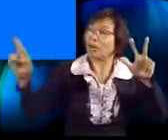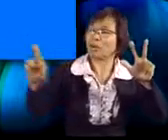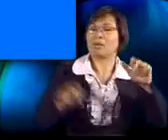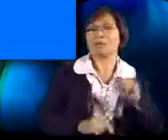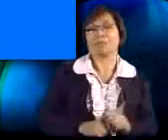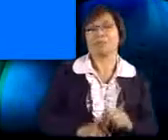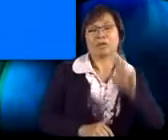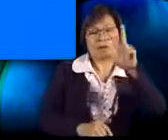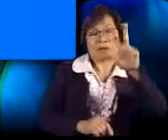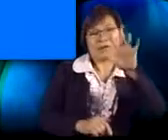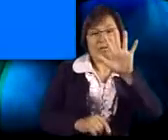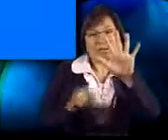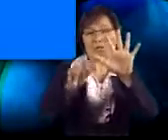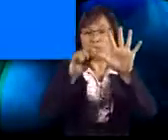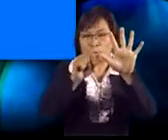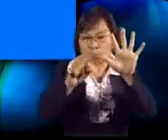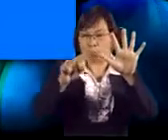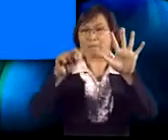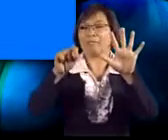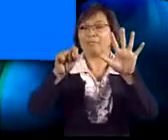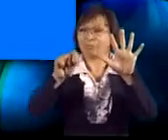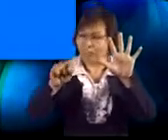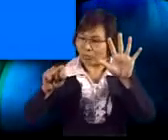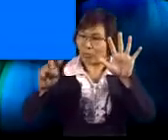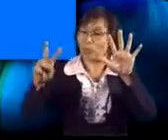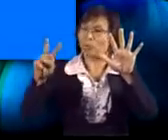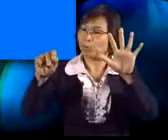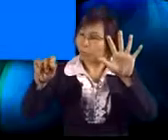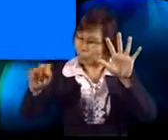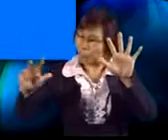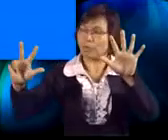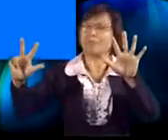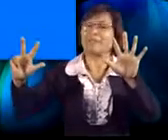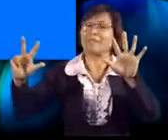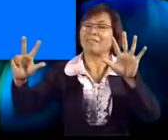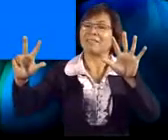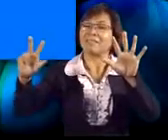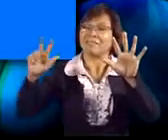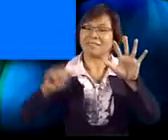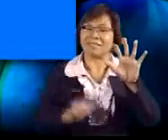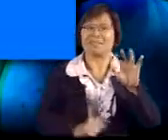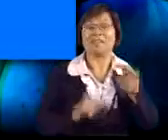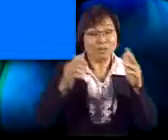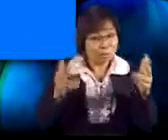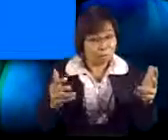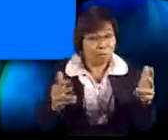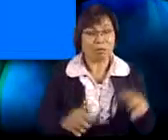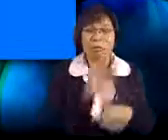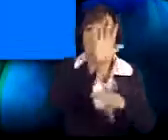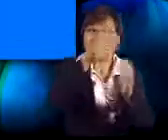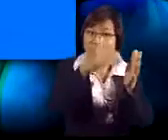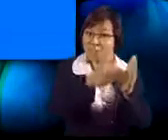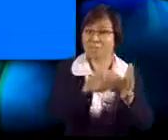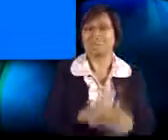5, move 1, 2, 3 decimals point. So,